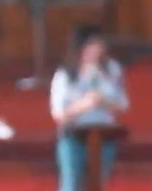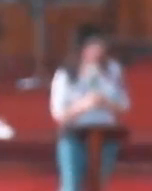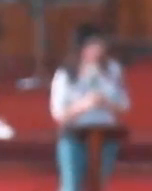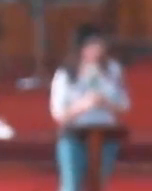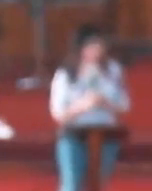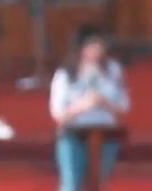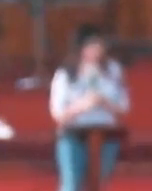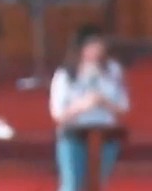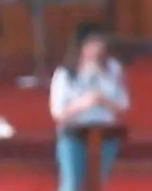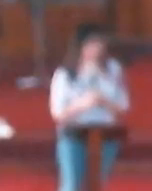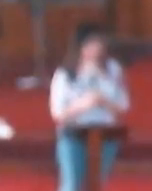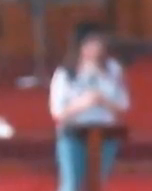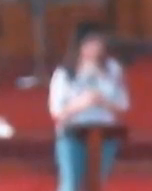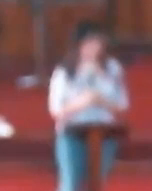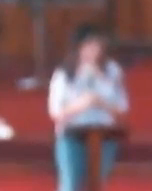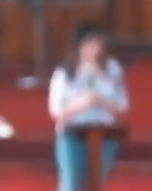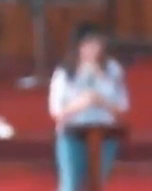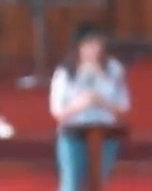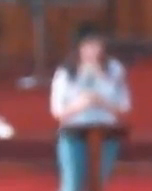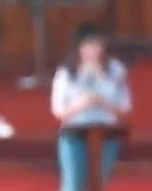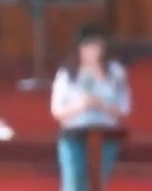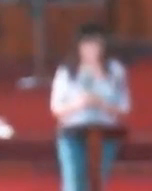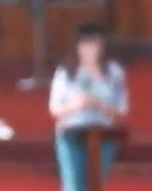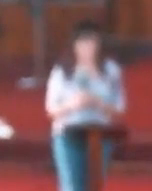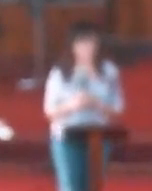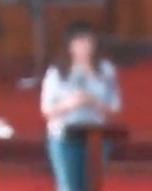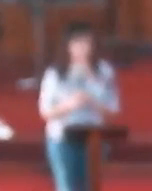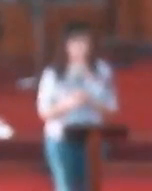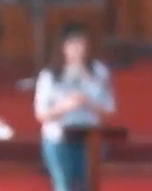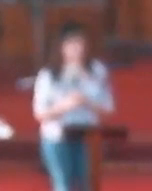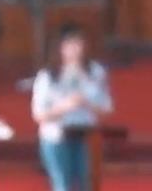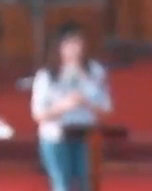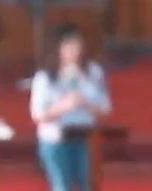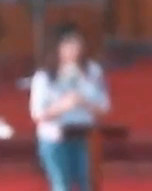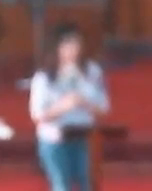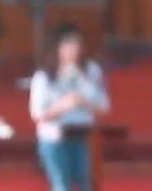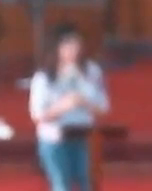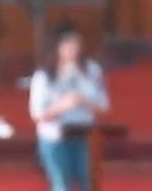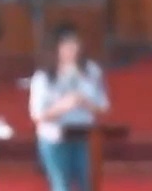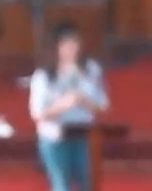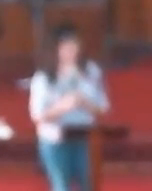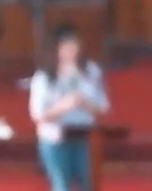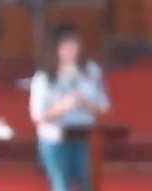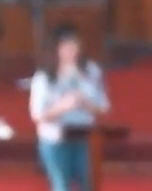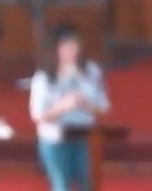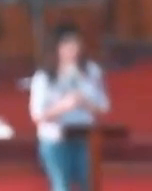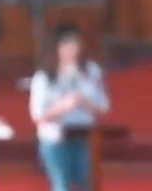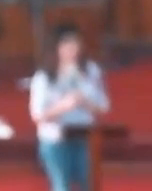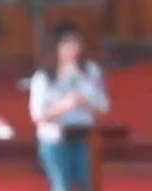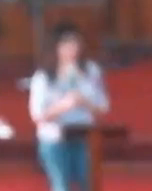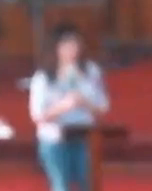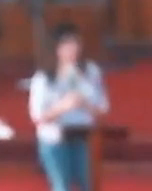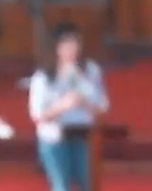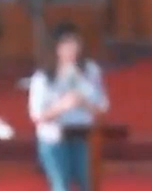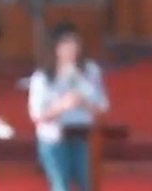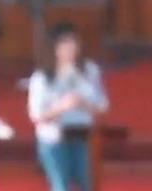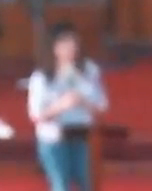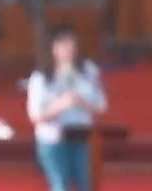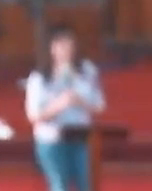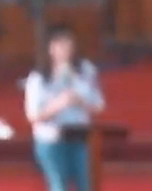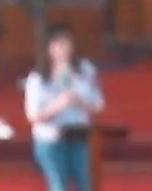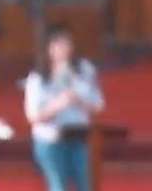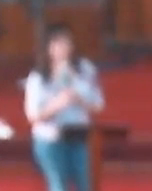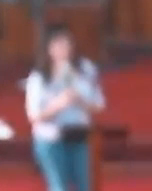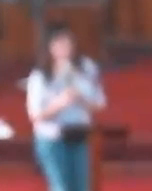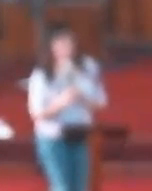El hecho de que somos hechos a imagen de Dios no significa que podemos hacer todas las cosas que Dios hace.